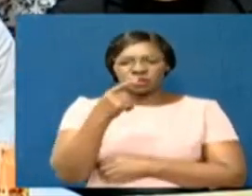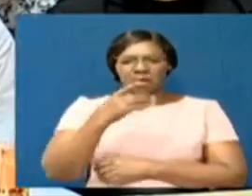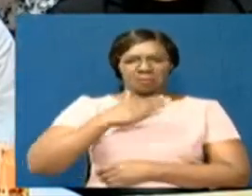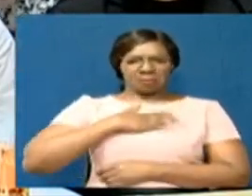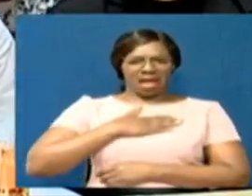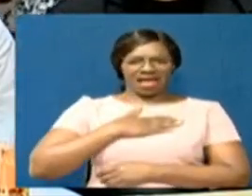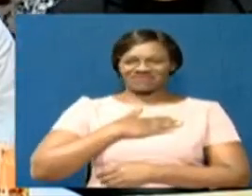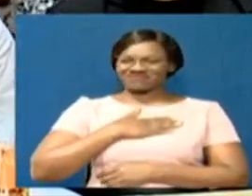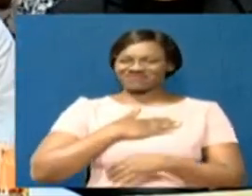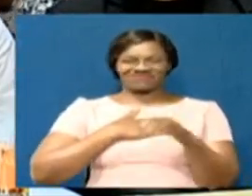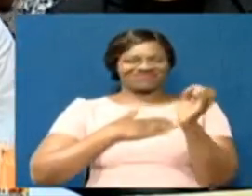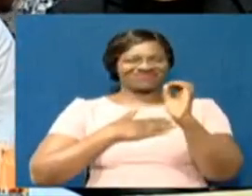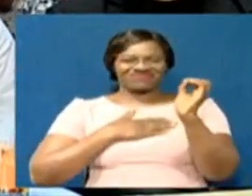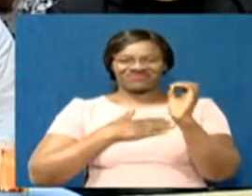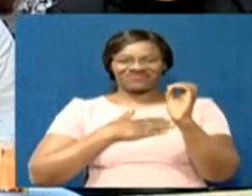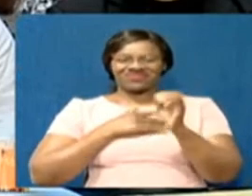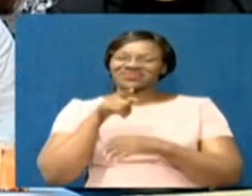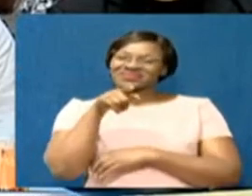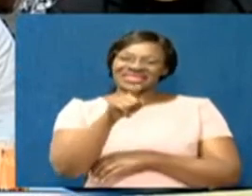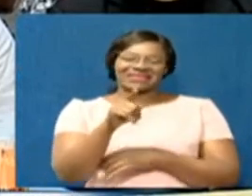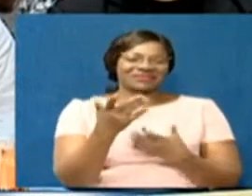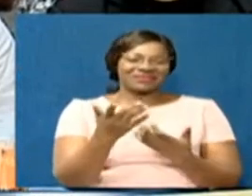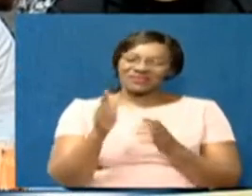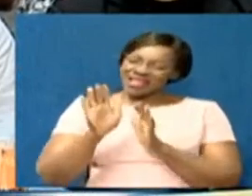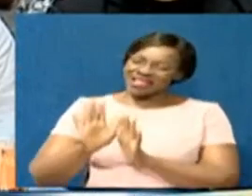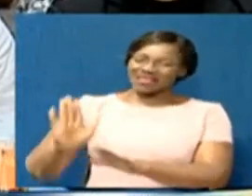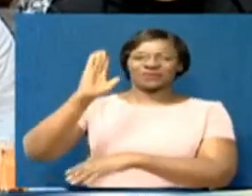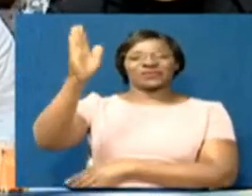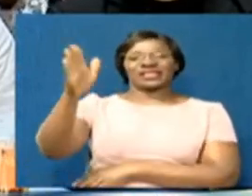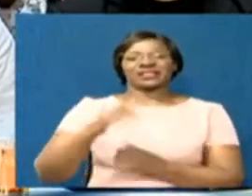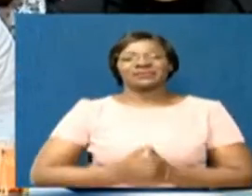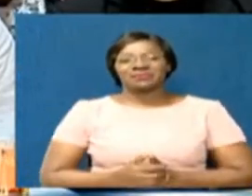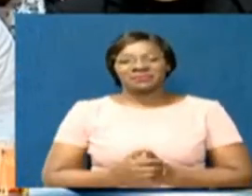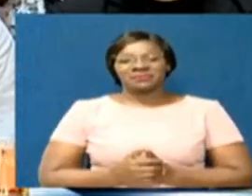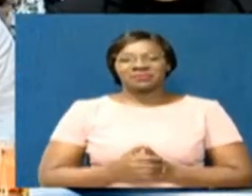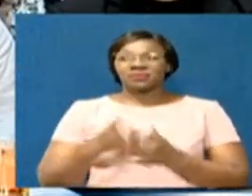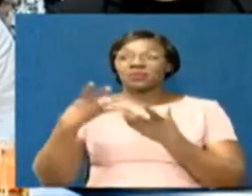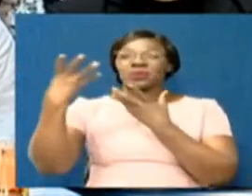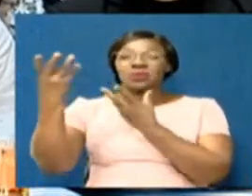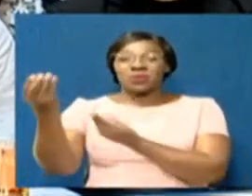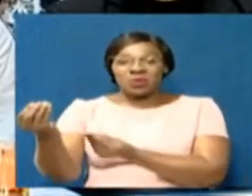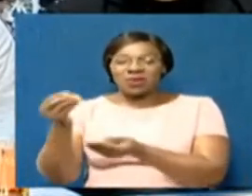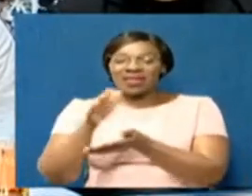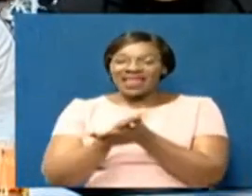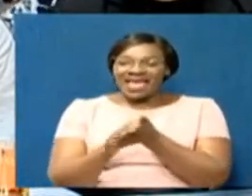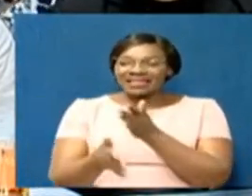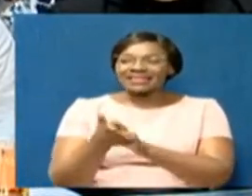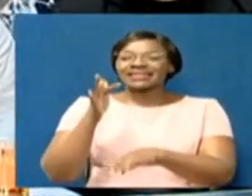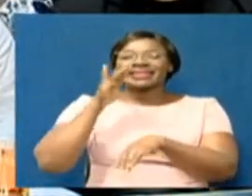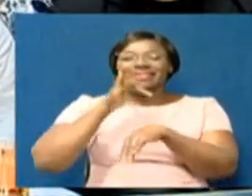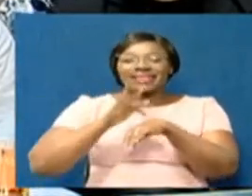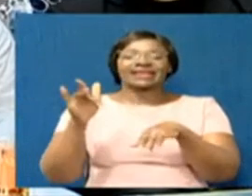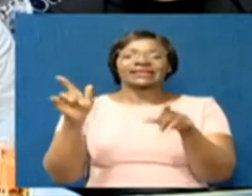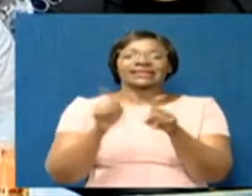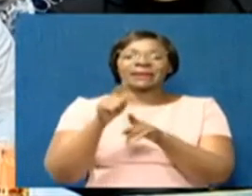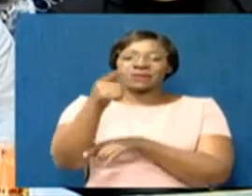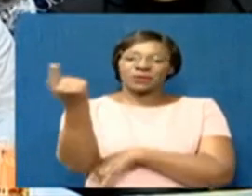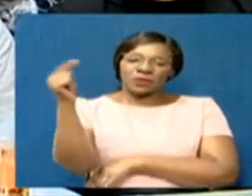is mine. You will leave it. You'll go as naked as you came.